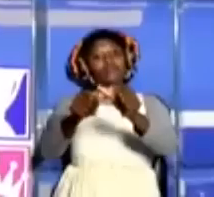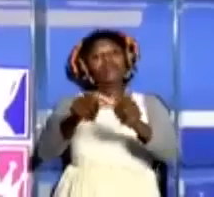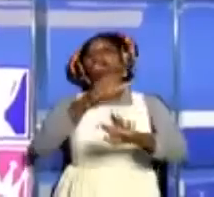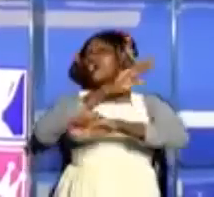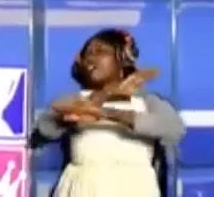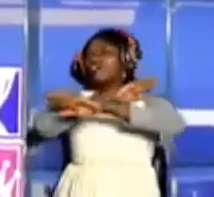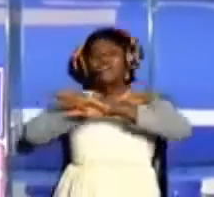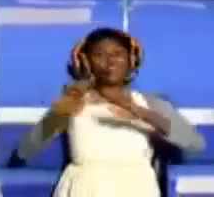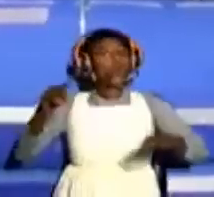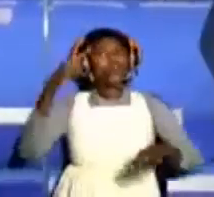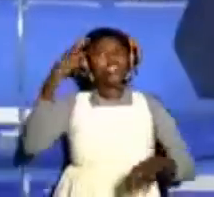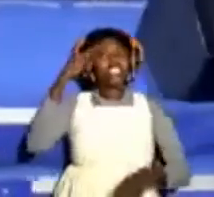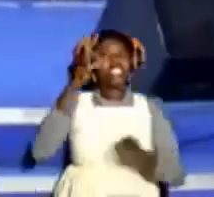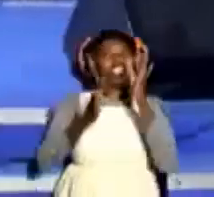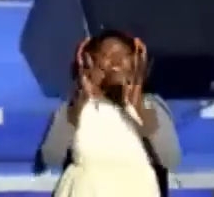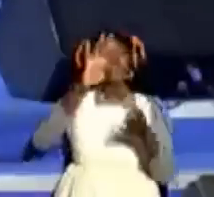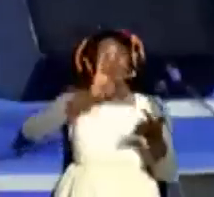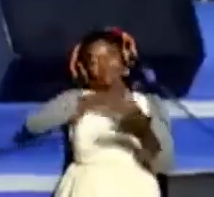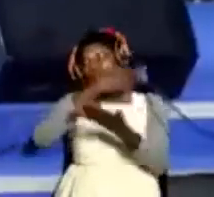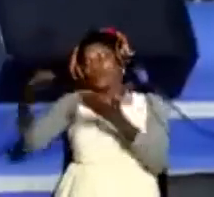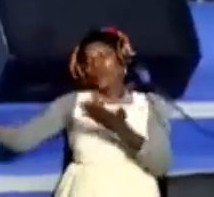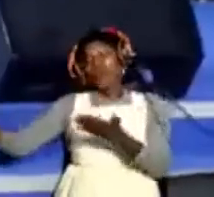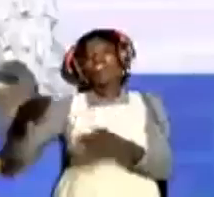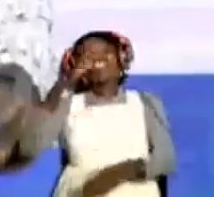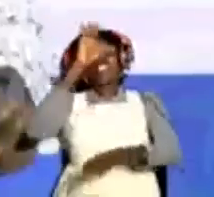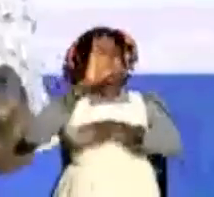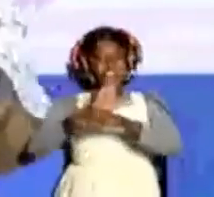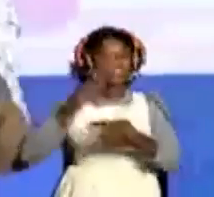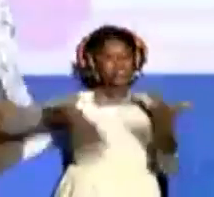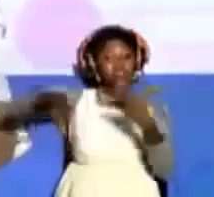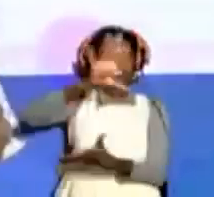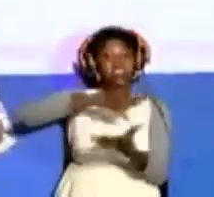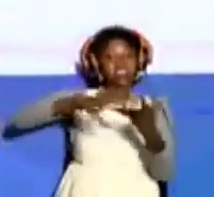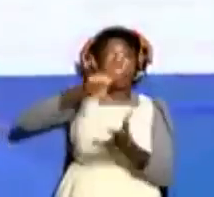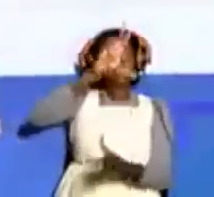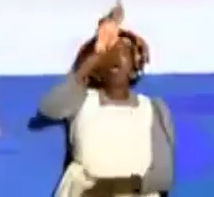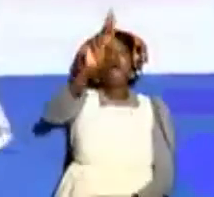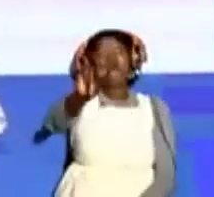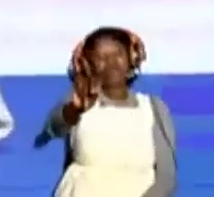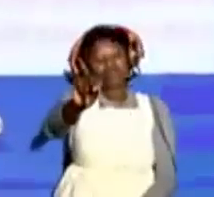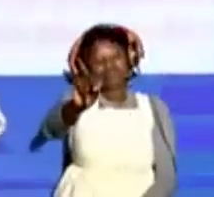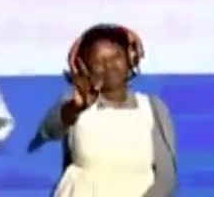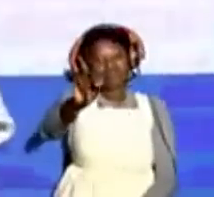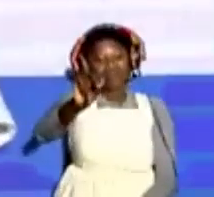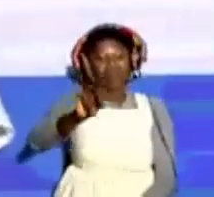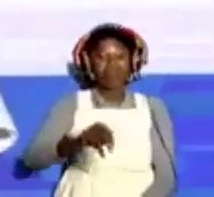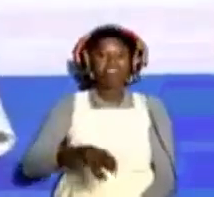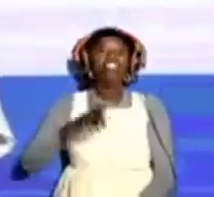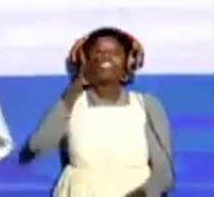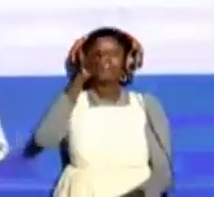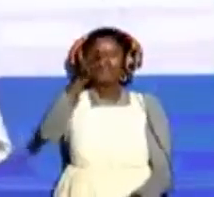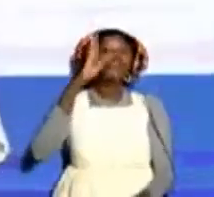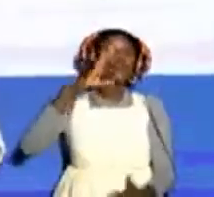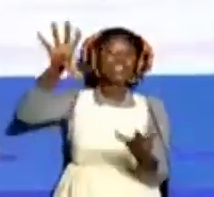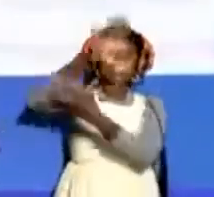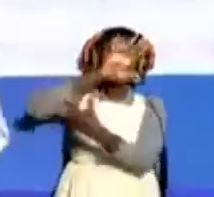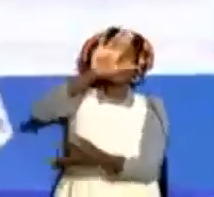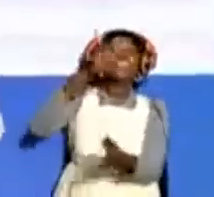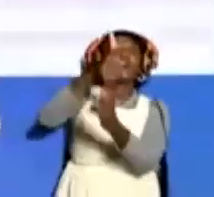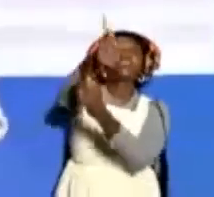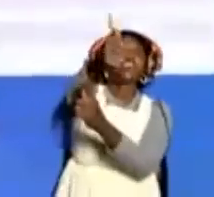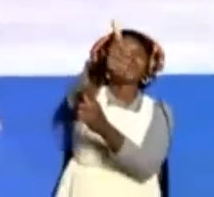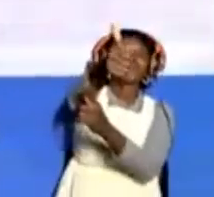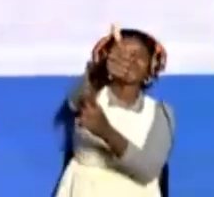Don't think that if you backslide, the church of God will scatter. No! You only scatter your